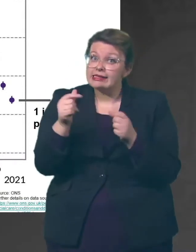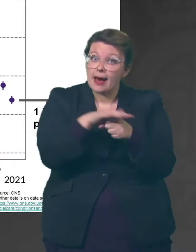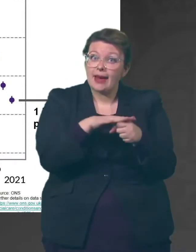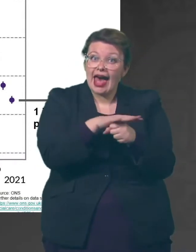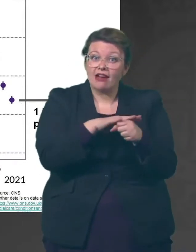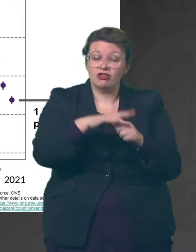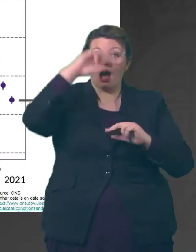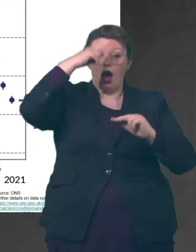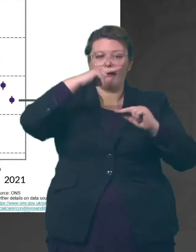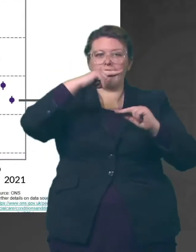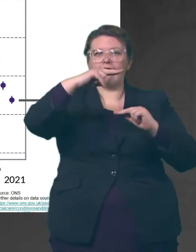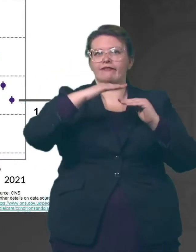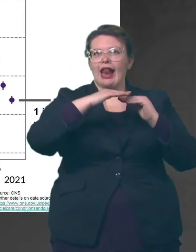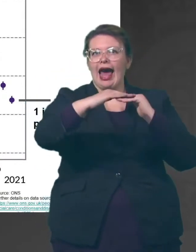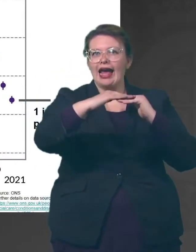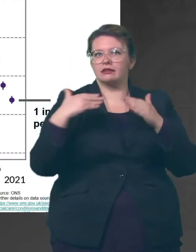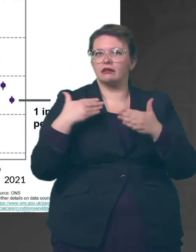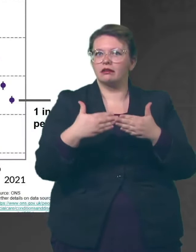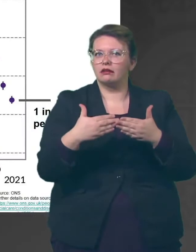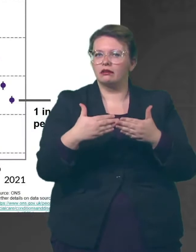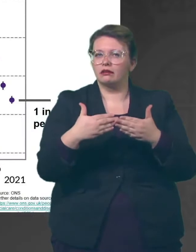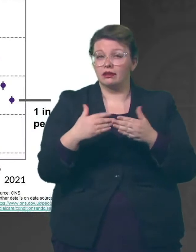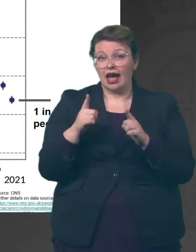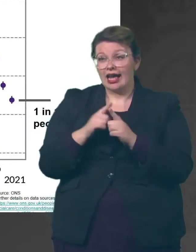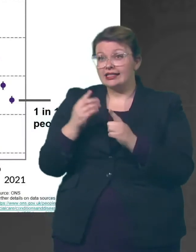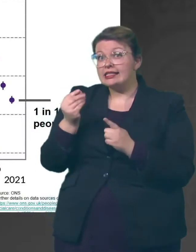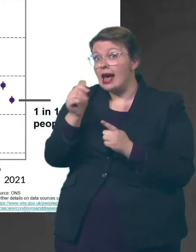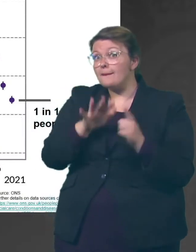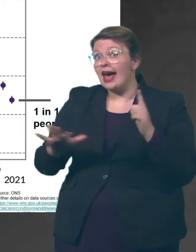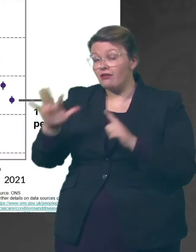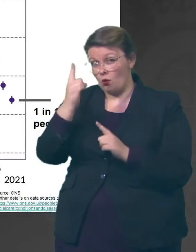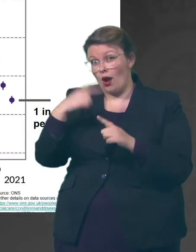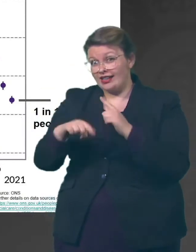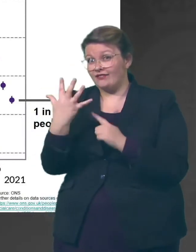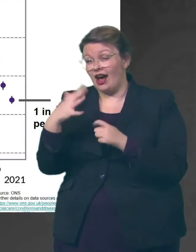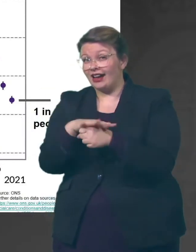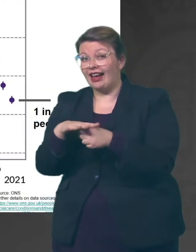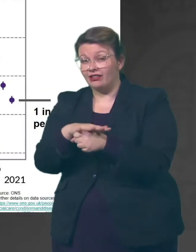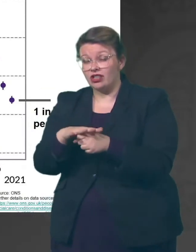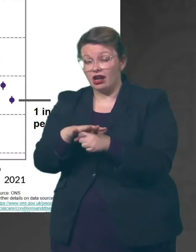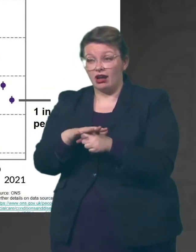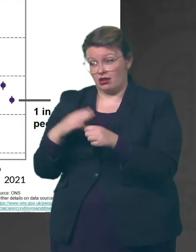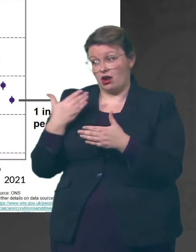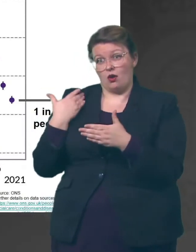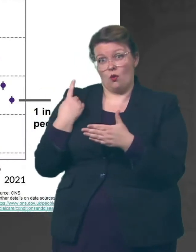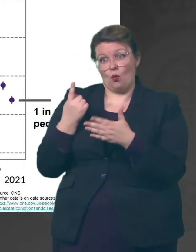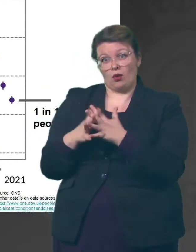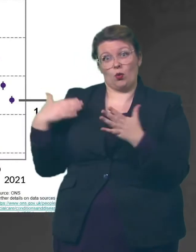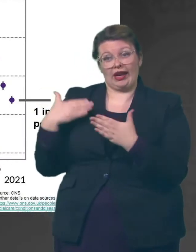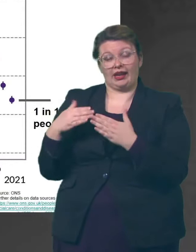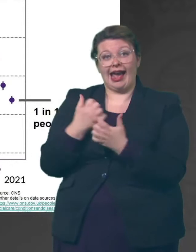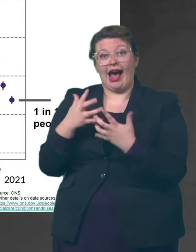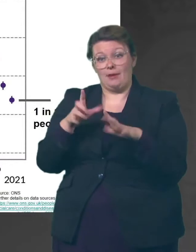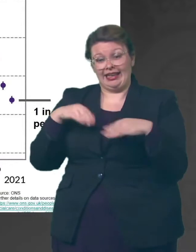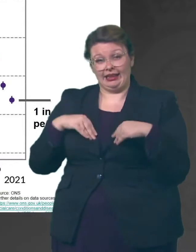areas has seen a rise in cases in the last week. I'm going to ask Professor Van Tam to set out more details